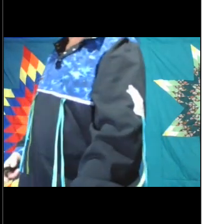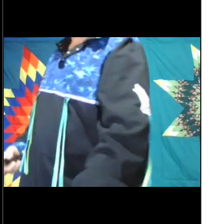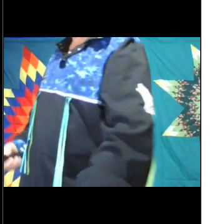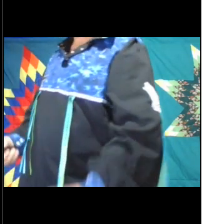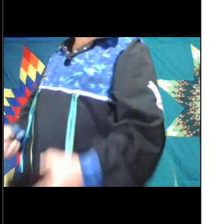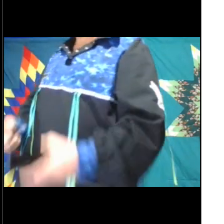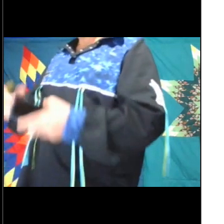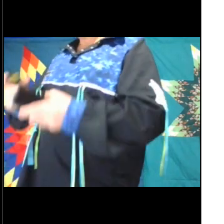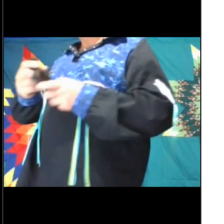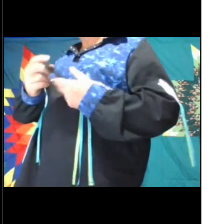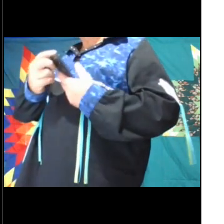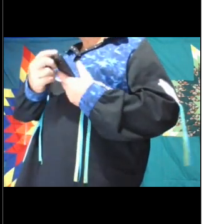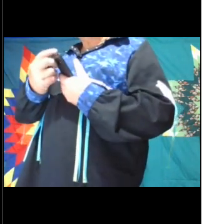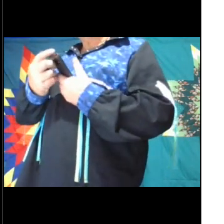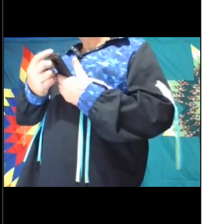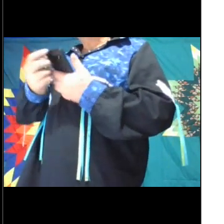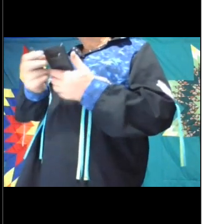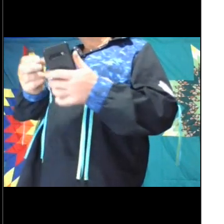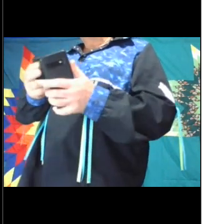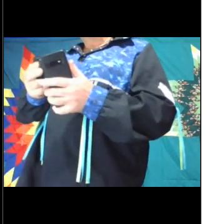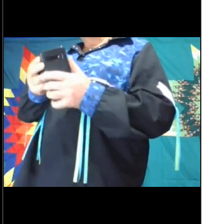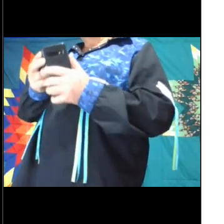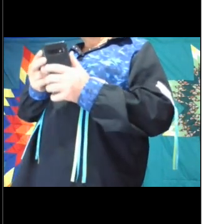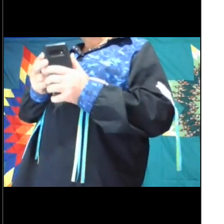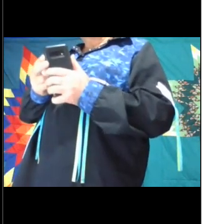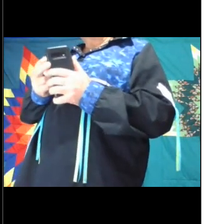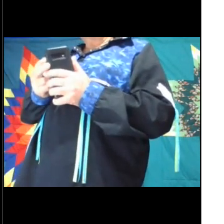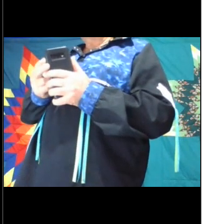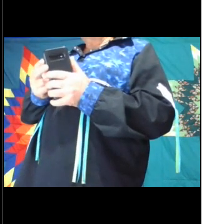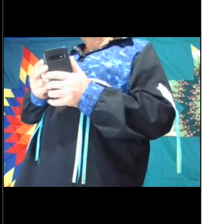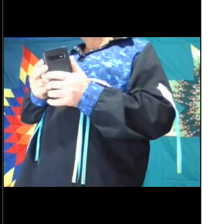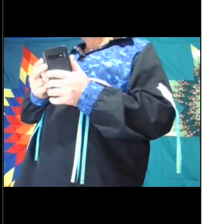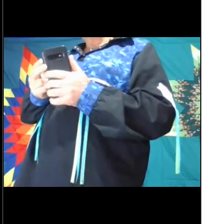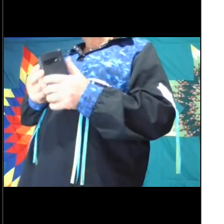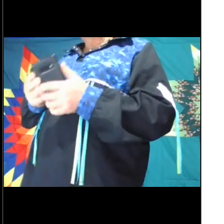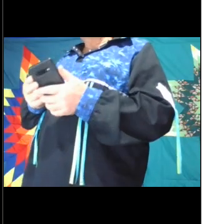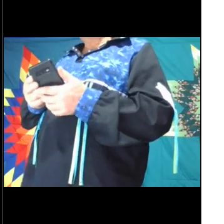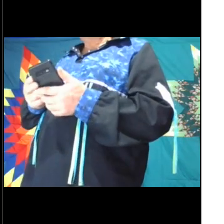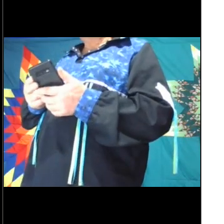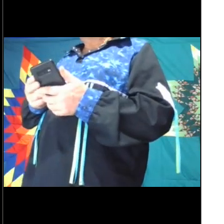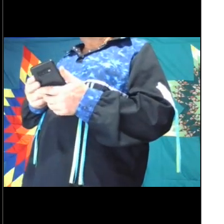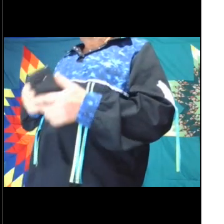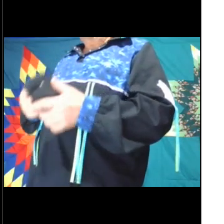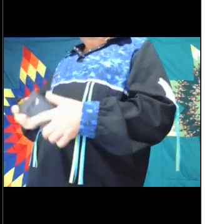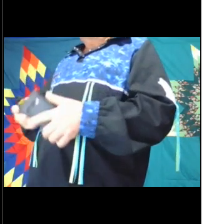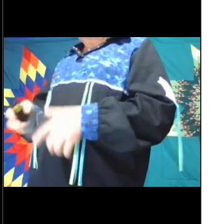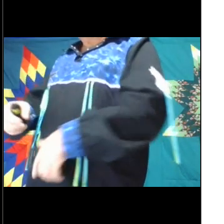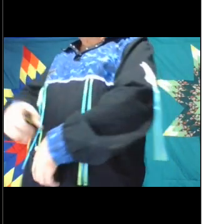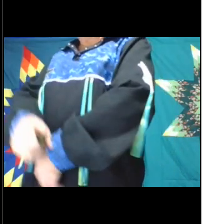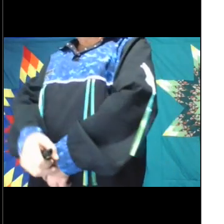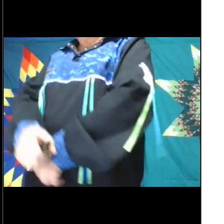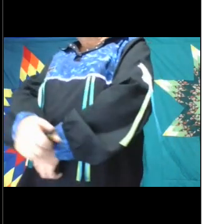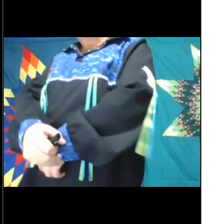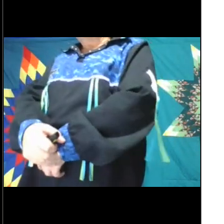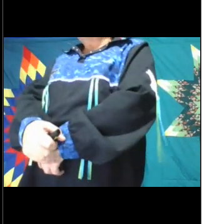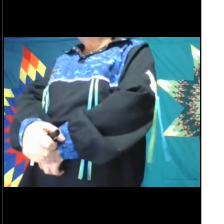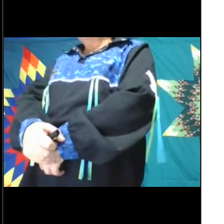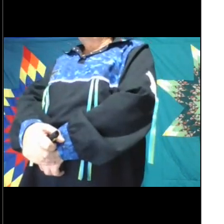the fundamental barriers to Indigenous peoples securing, maintaining employment. This